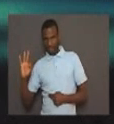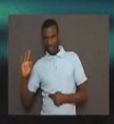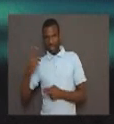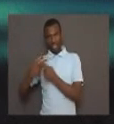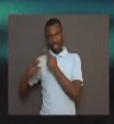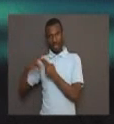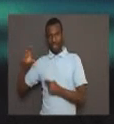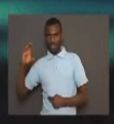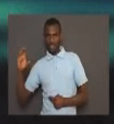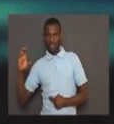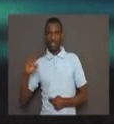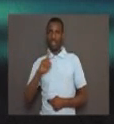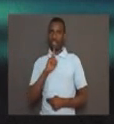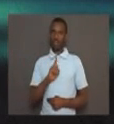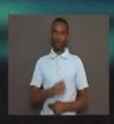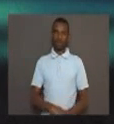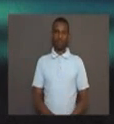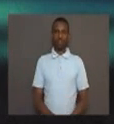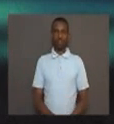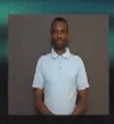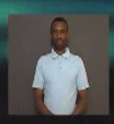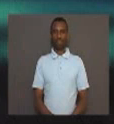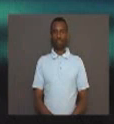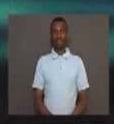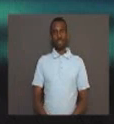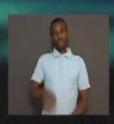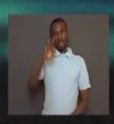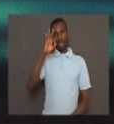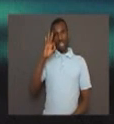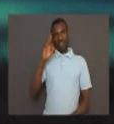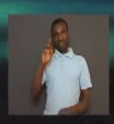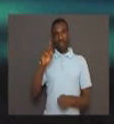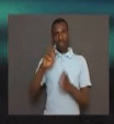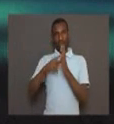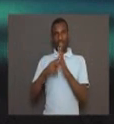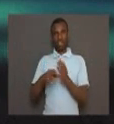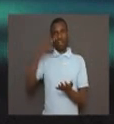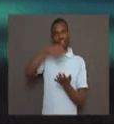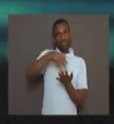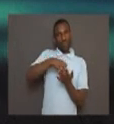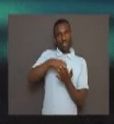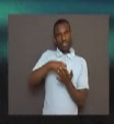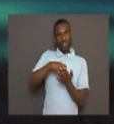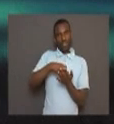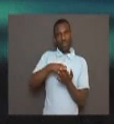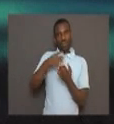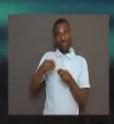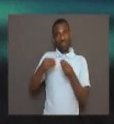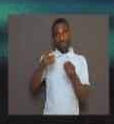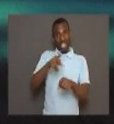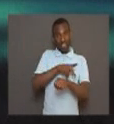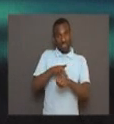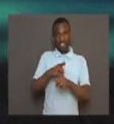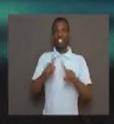F times C, where F is the frequency of the supply's